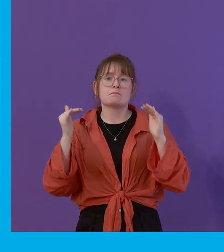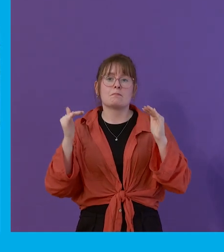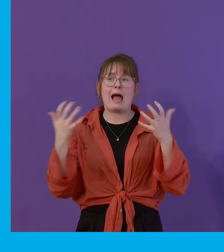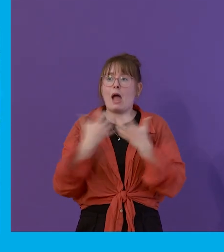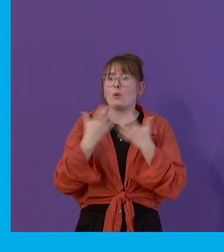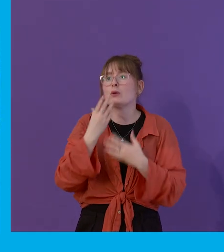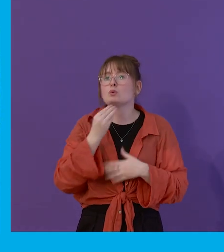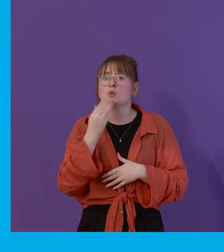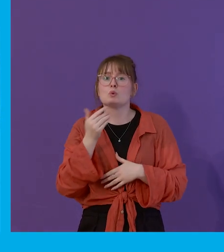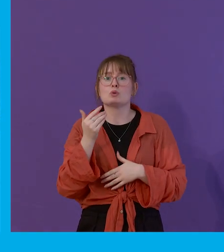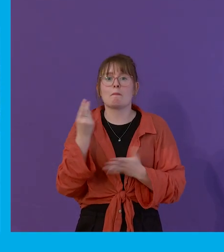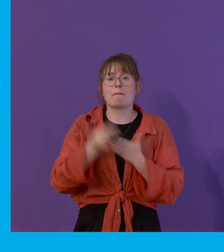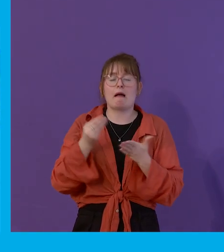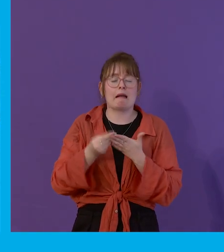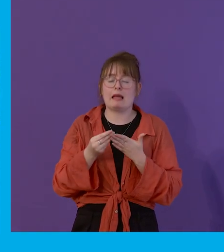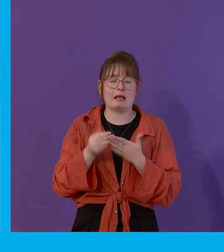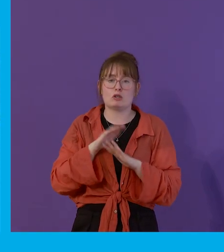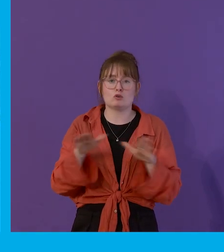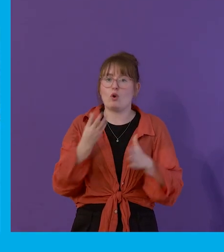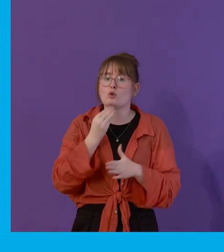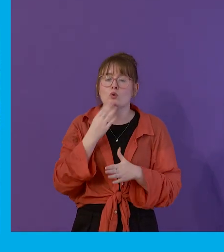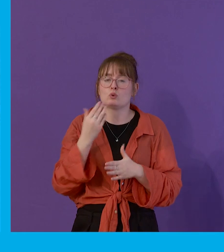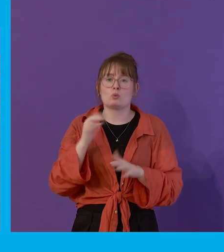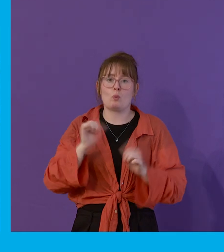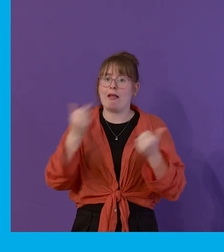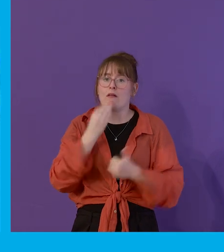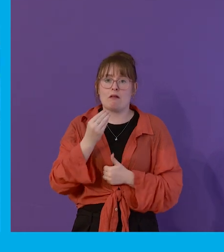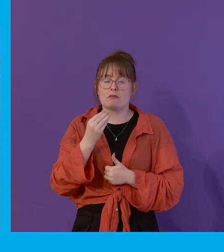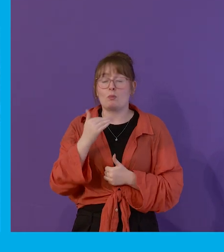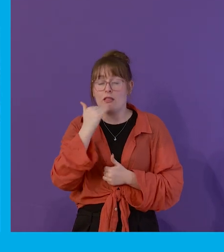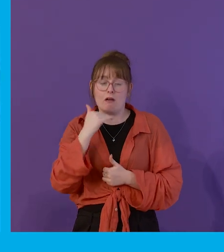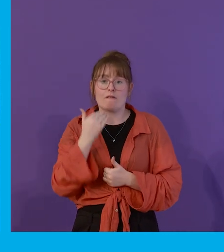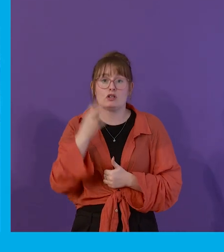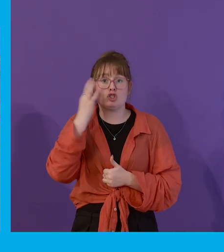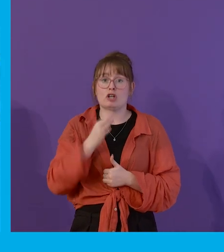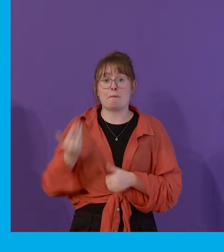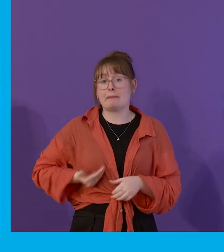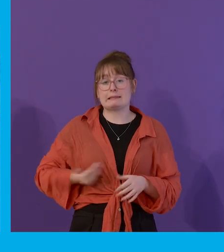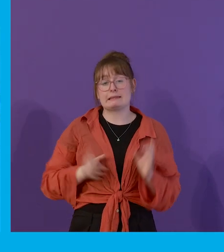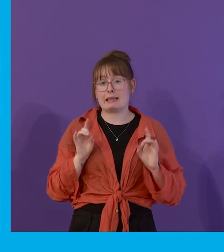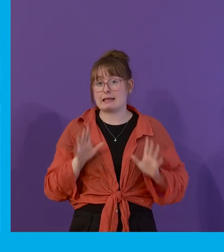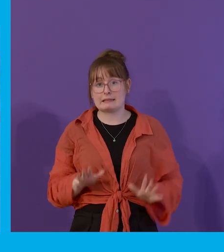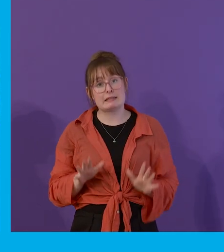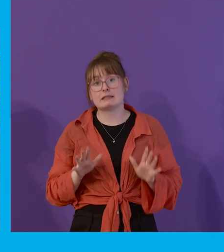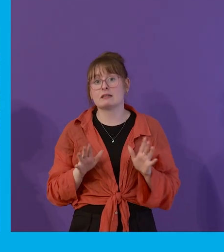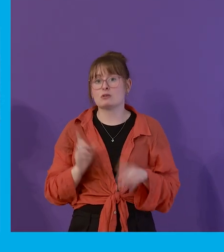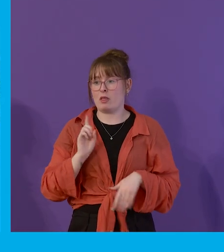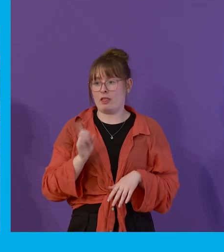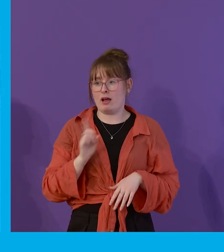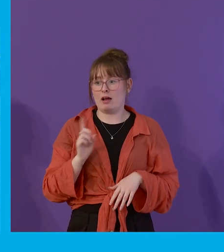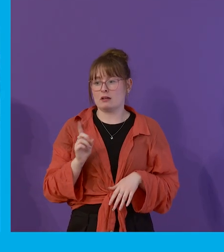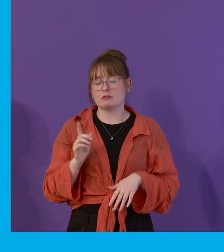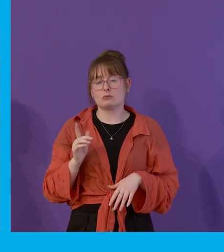to achieve outcomes in Scotland. It's very short term and it's very transactional. And that undermines a lot of the efforts